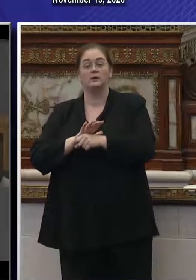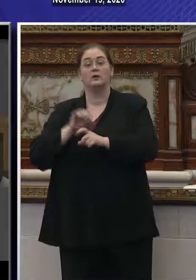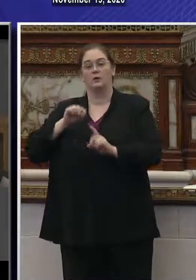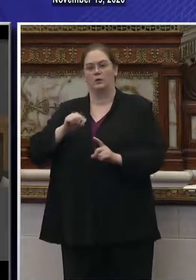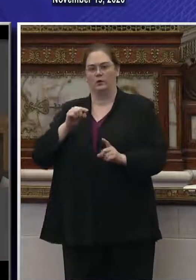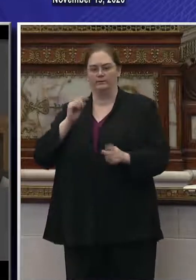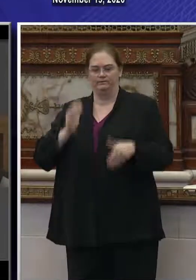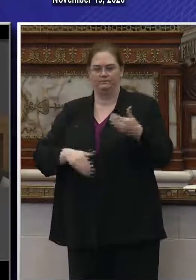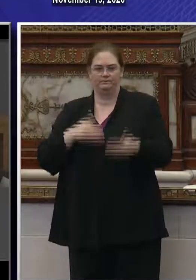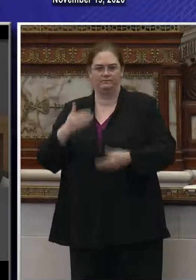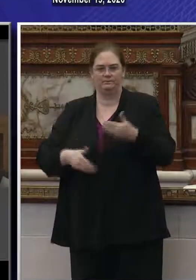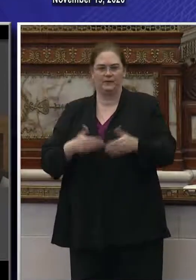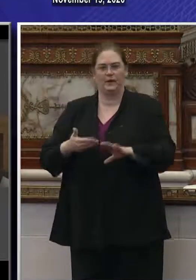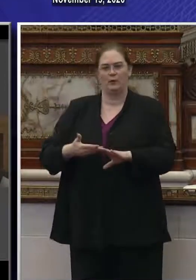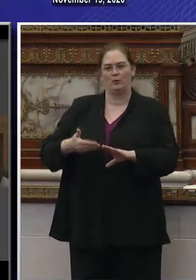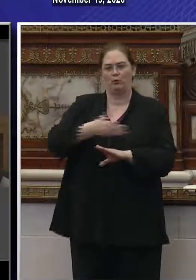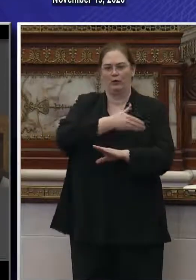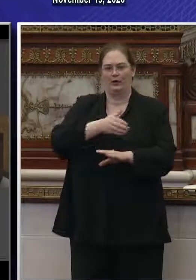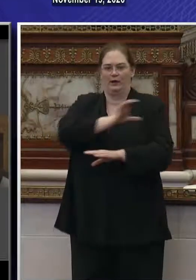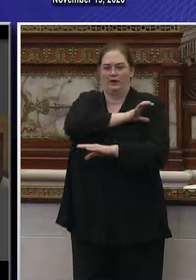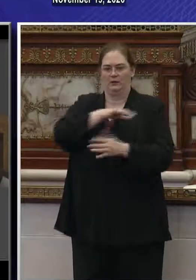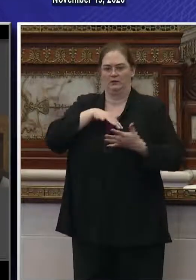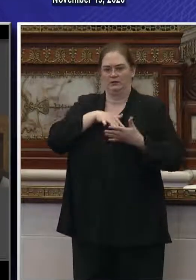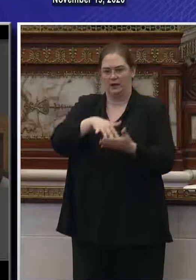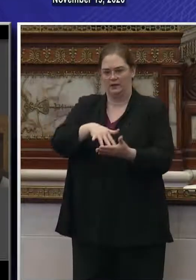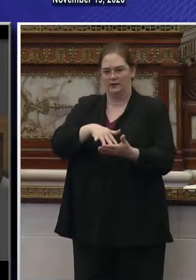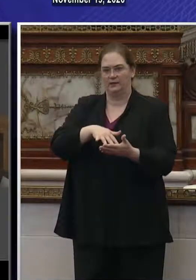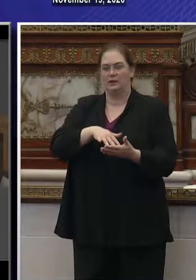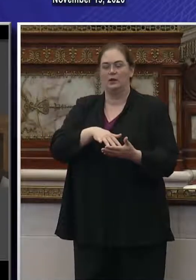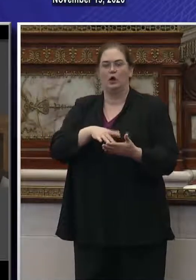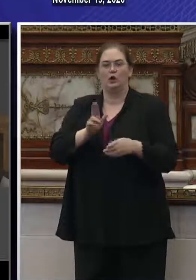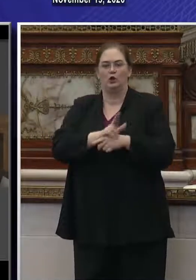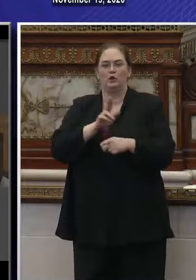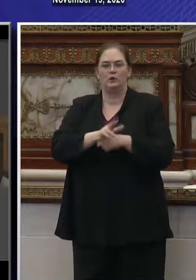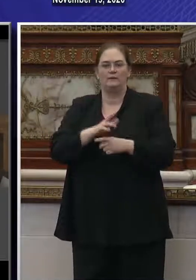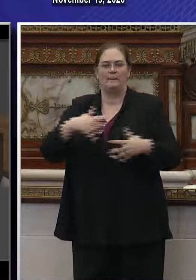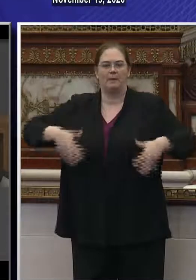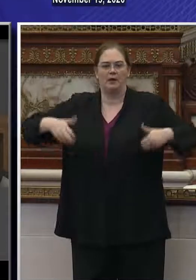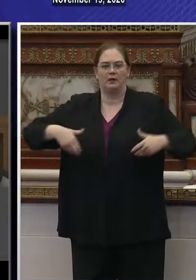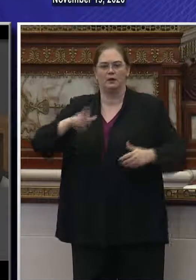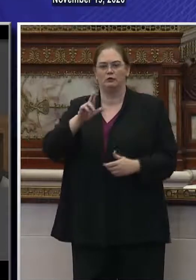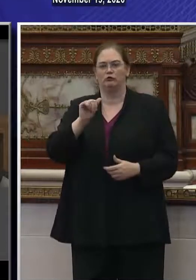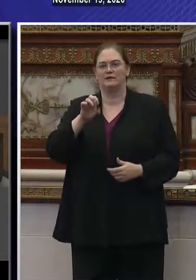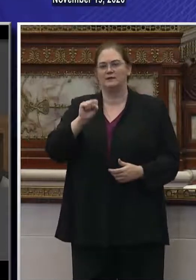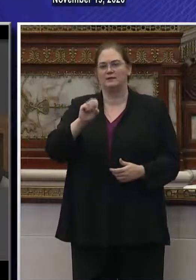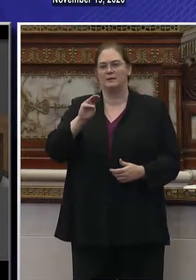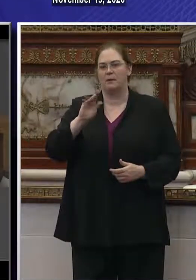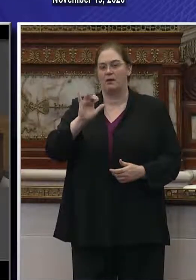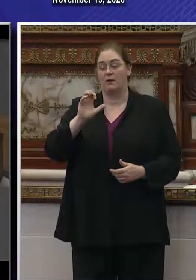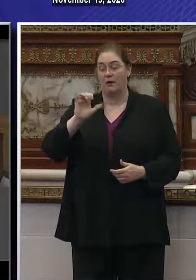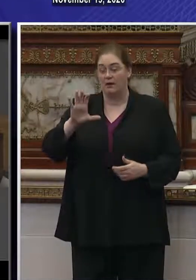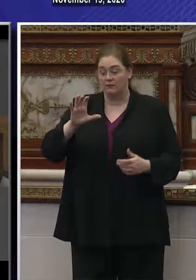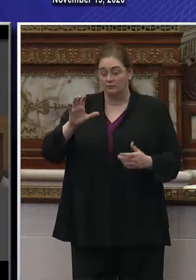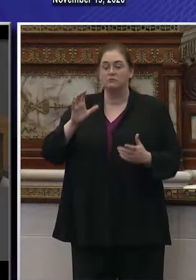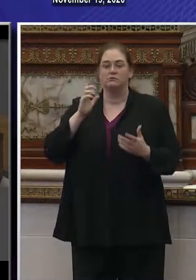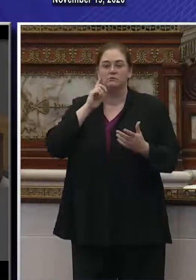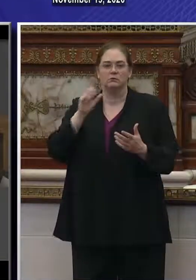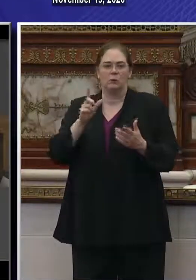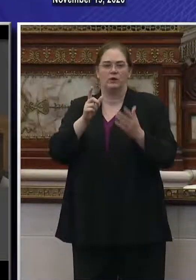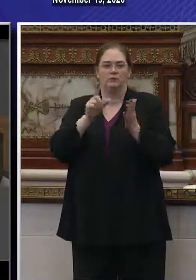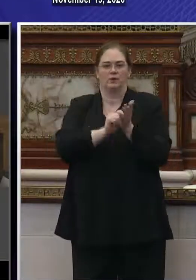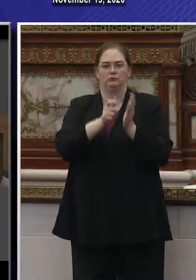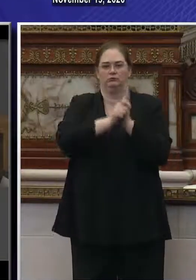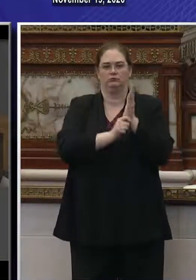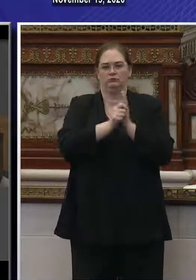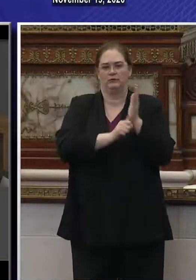forward this year in preclinical studies in rhesus macaque monkeys. The trial results are published in the journal Nature, where